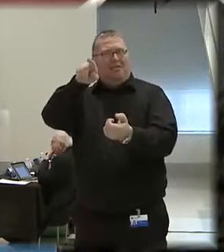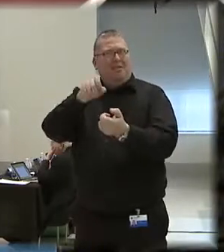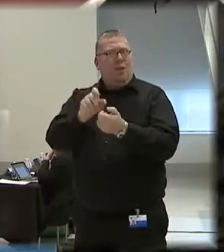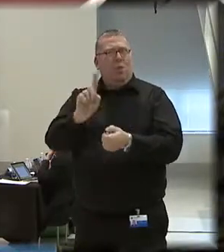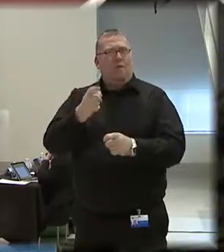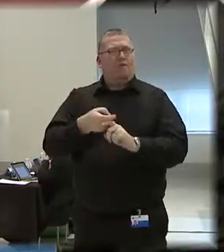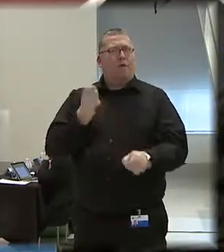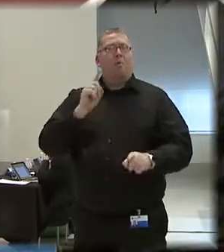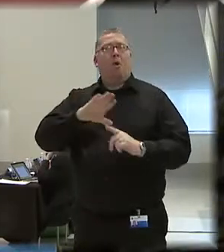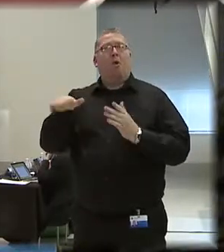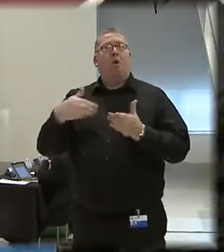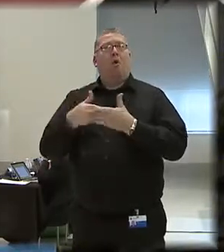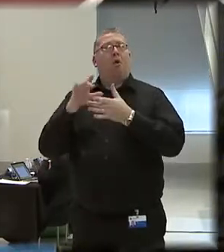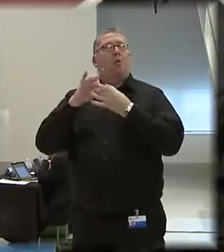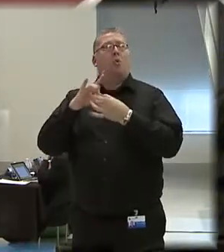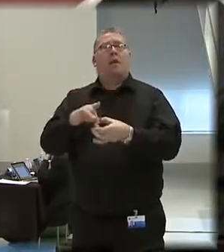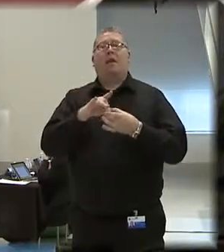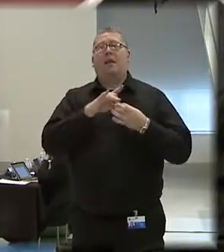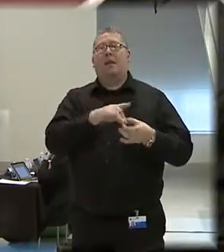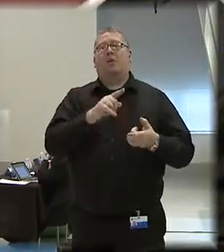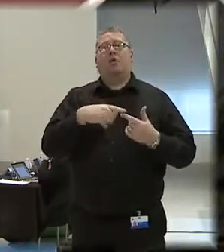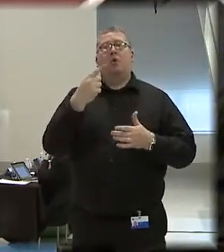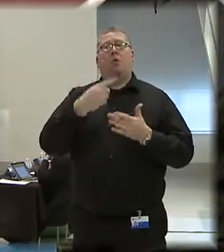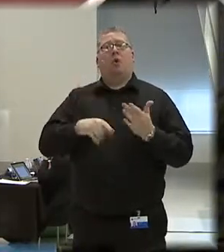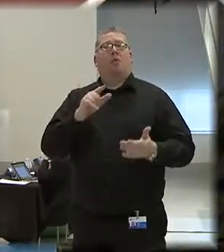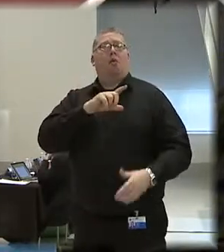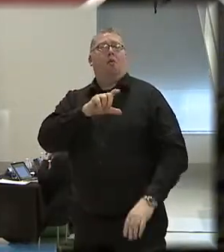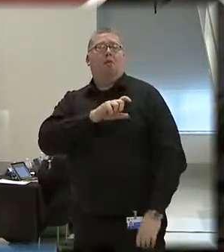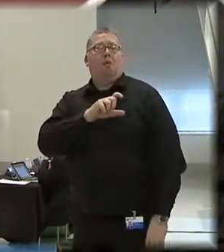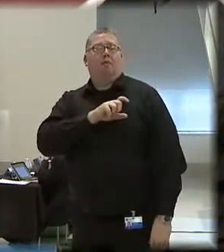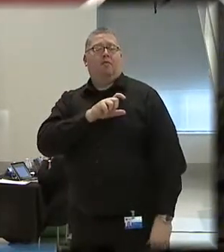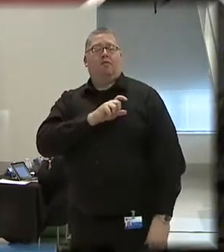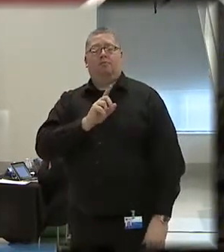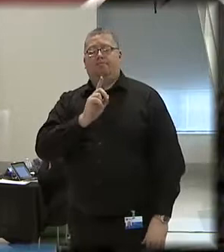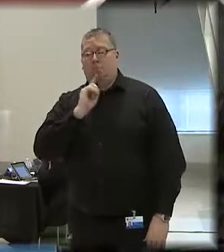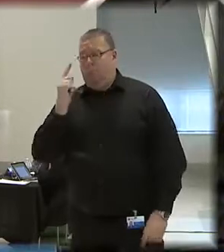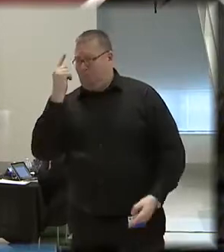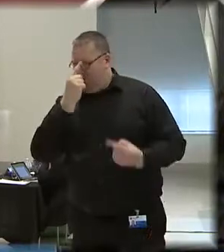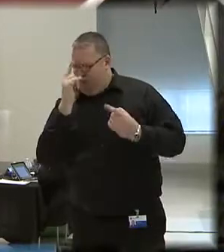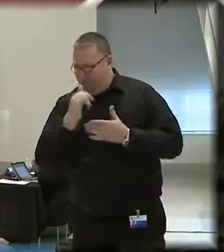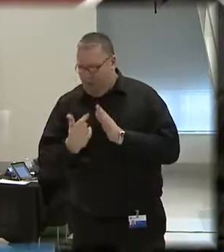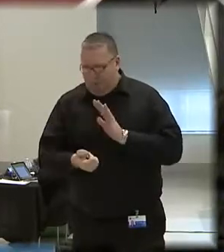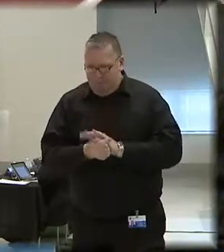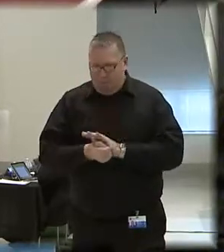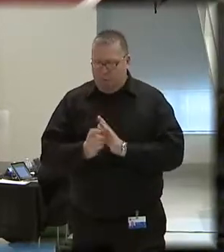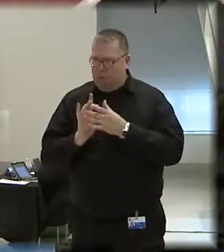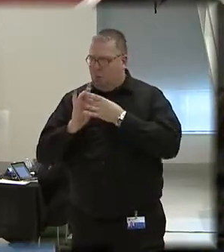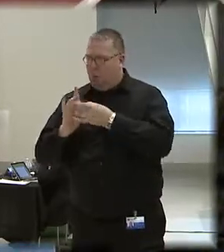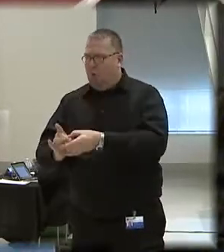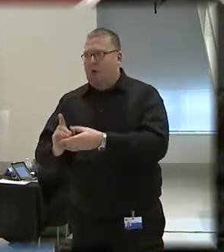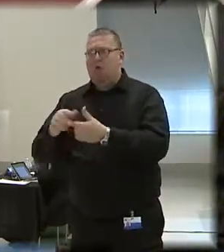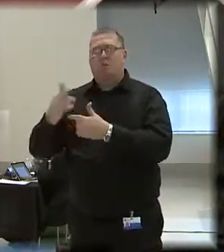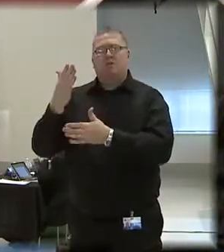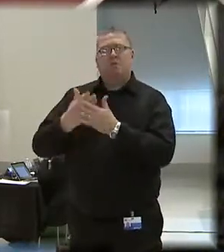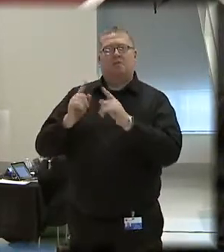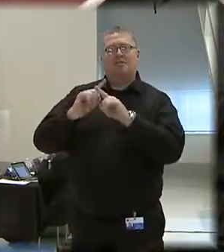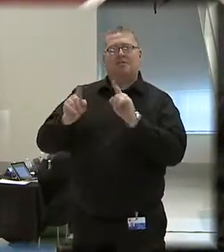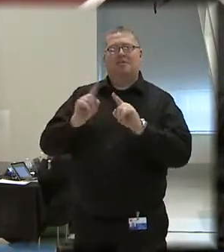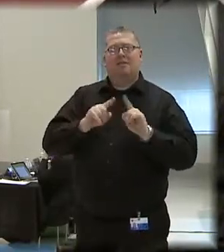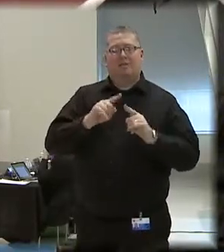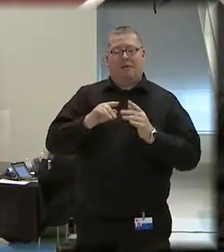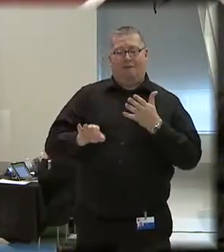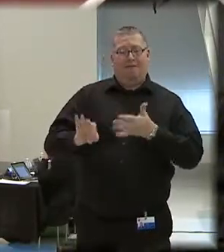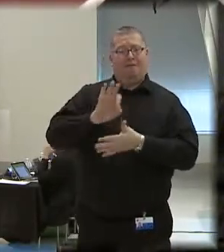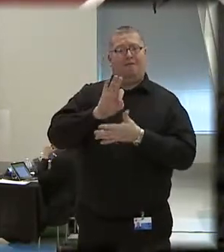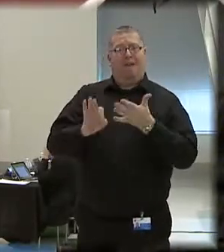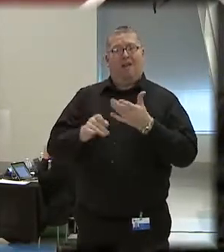all relate to, what the officer was thinking in relationship to some of these Graham factors in terms of use of